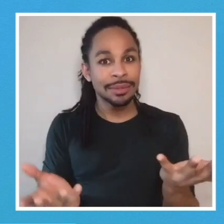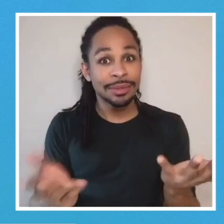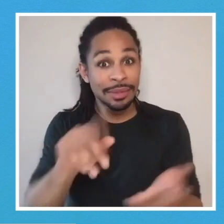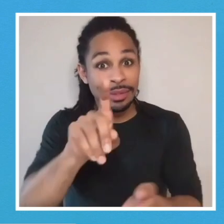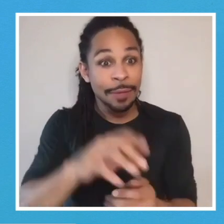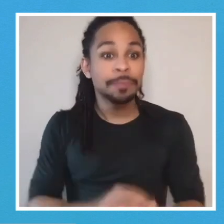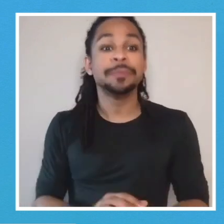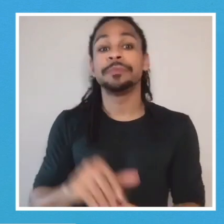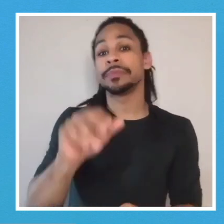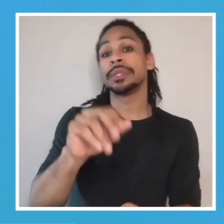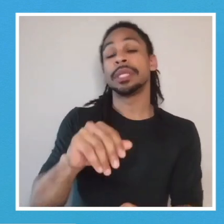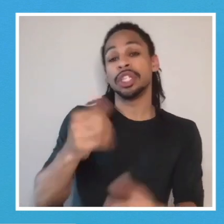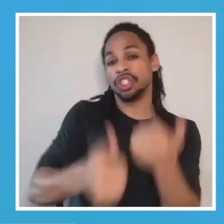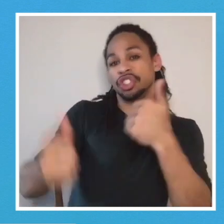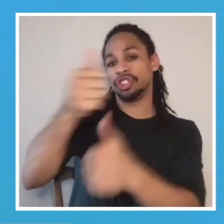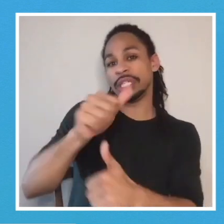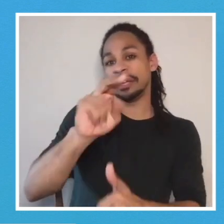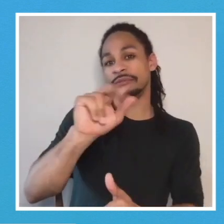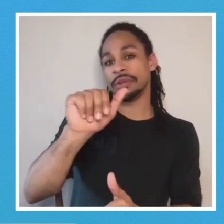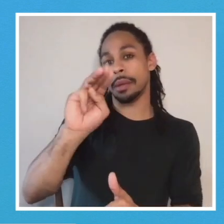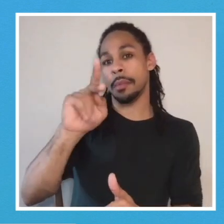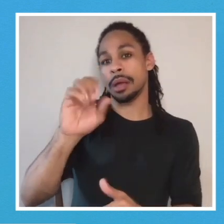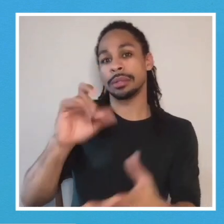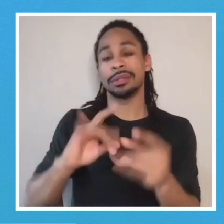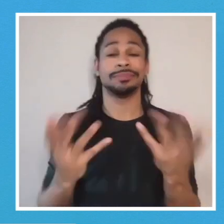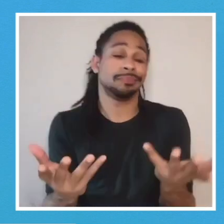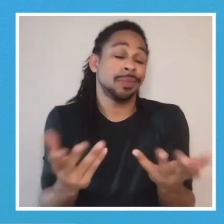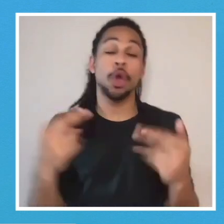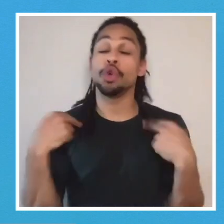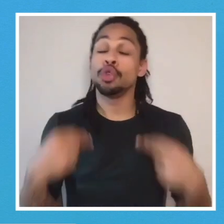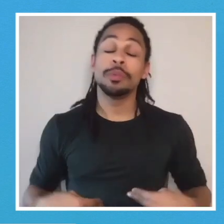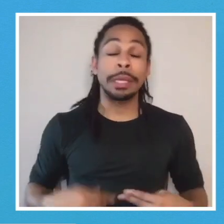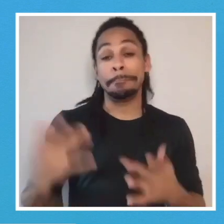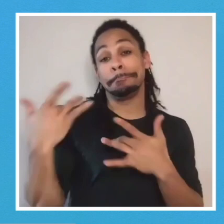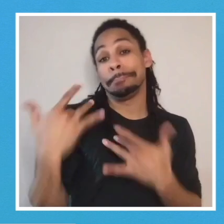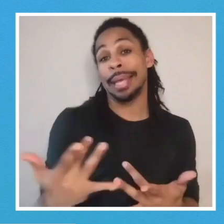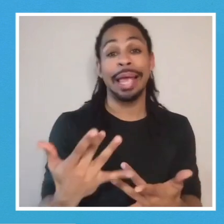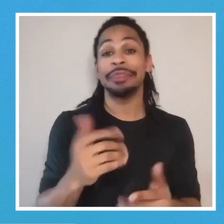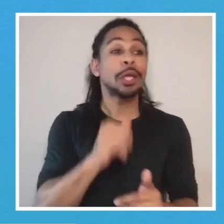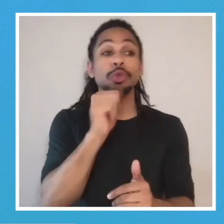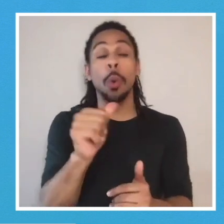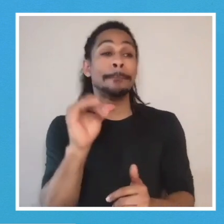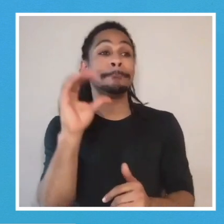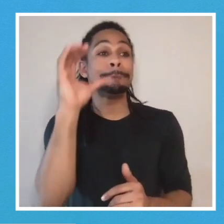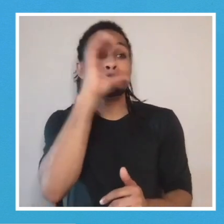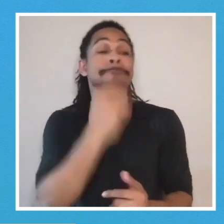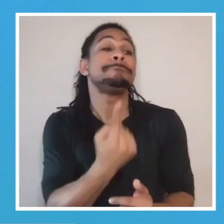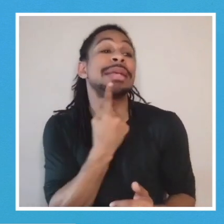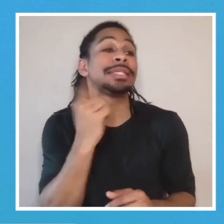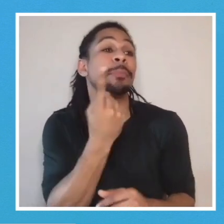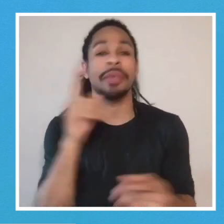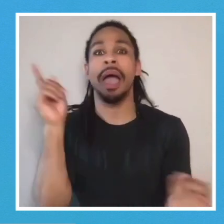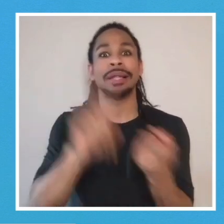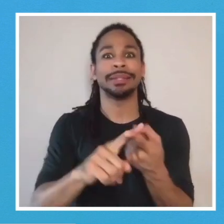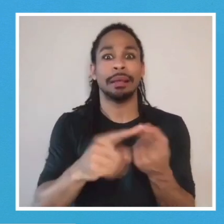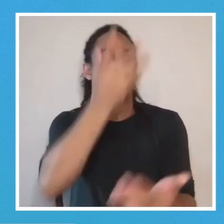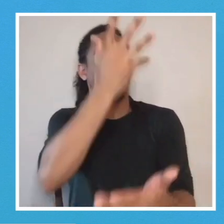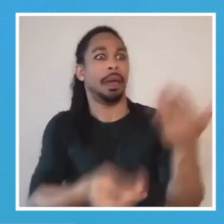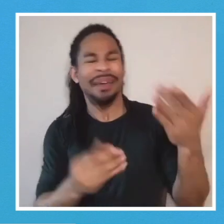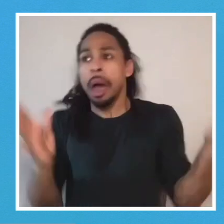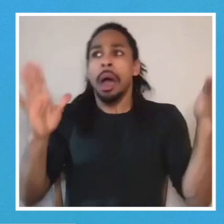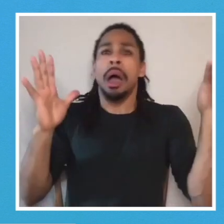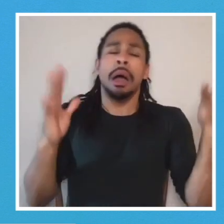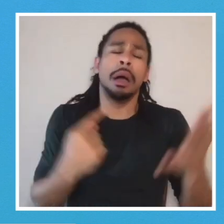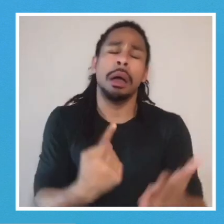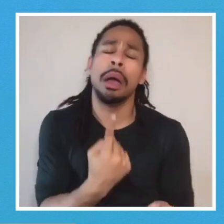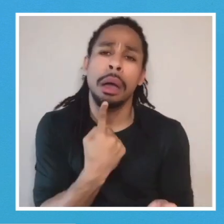miss anything till it's gone. You know, it's just the way it is. With us, you know, as hereditary chiefs, we simply put forward the